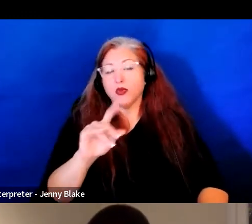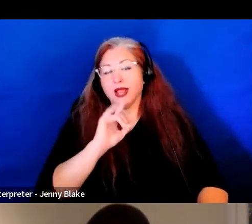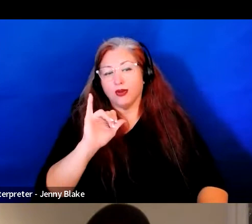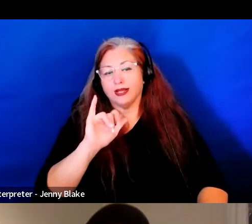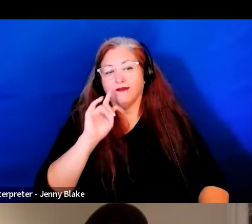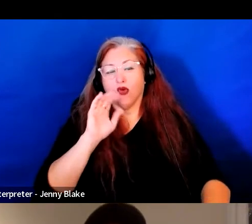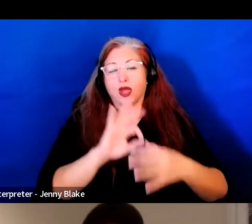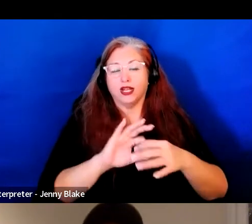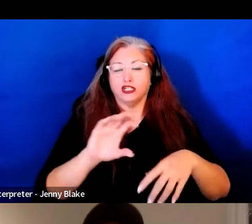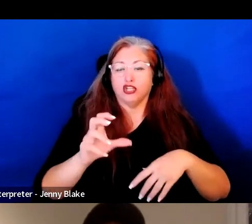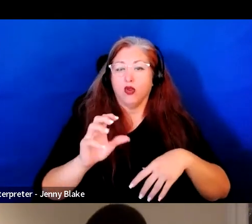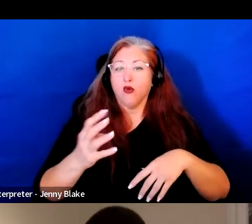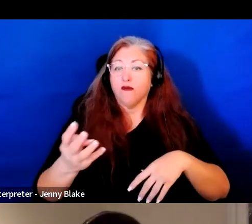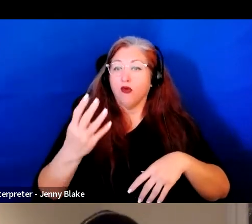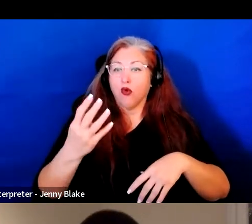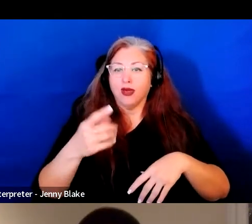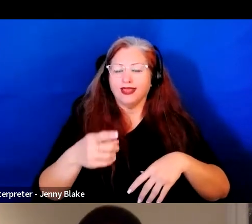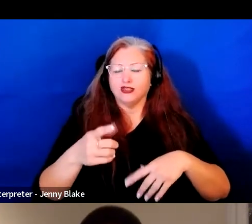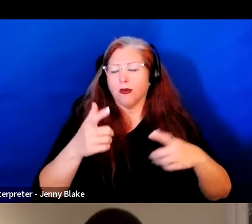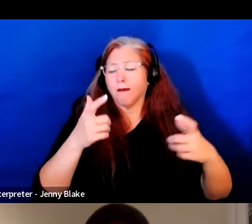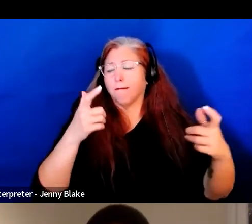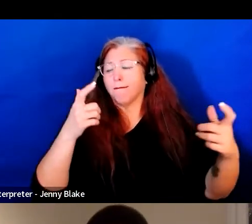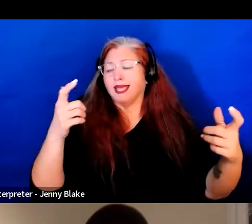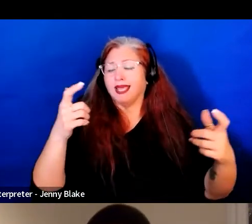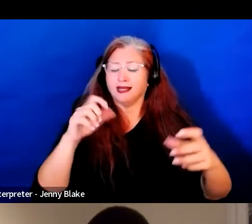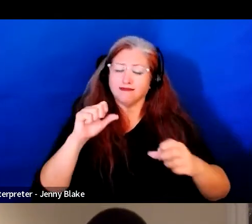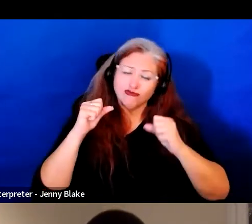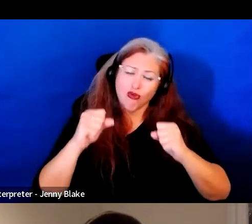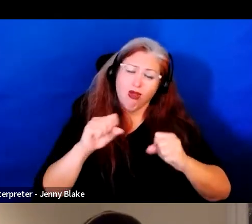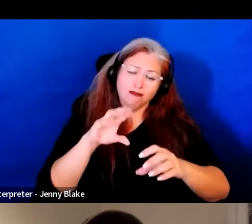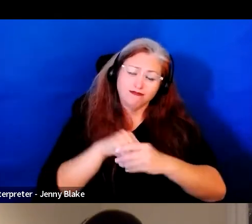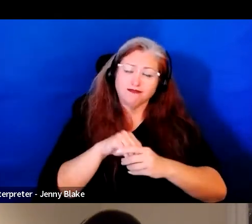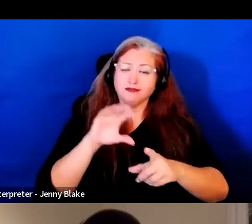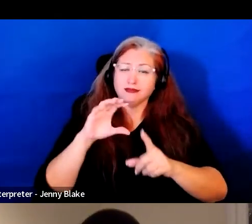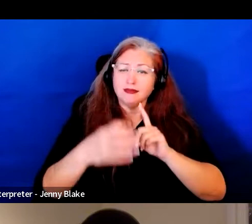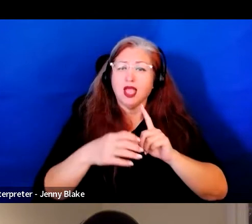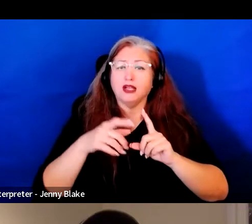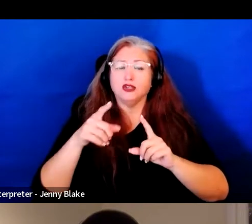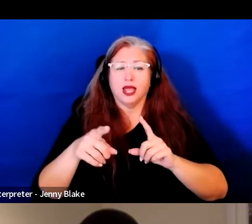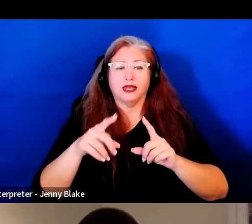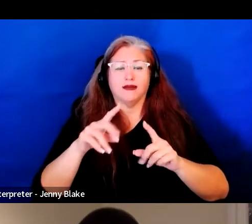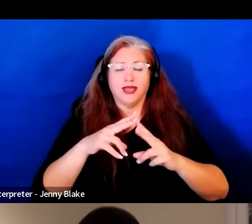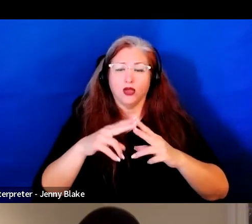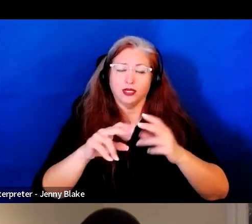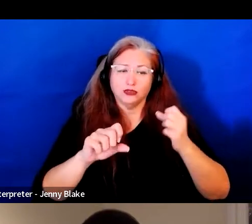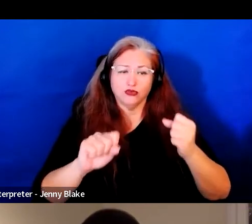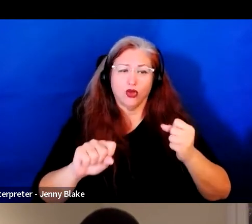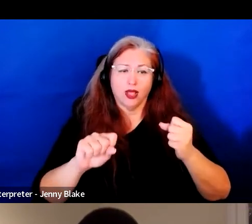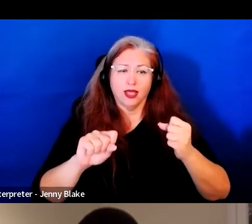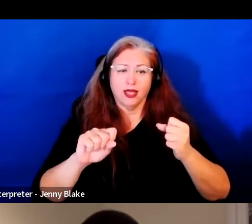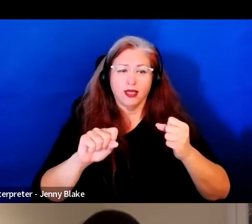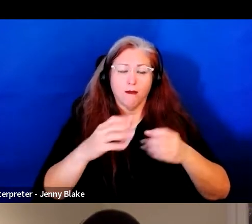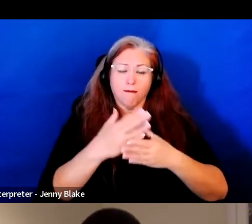in the case of Channel 4, I think that these are such massive cultural institutions, and they're part, like, you know, they're real strong parts